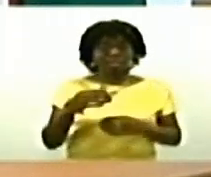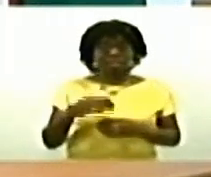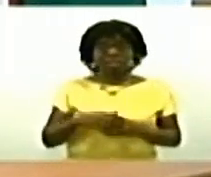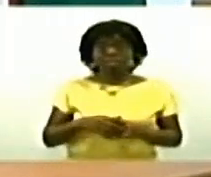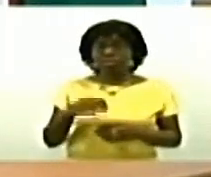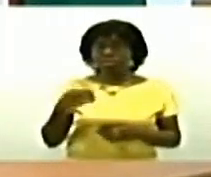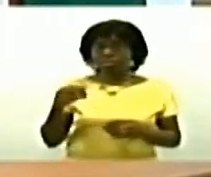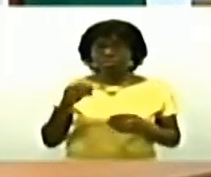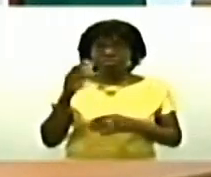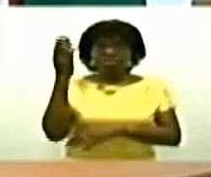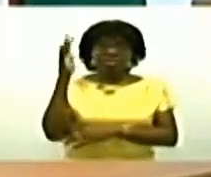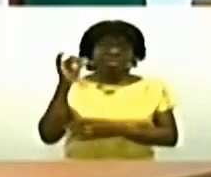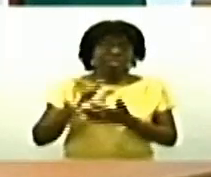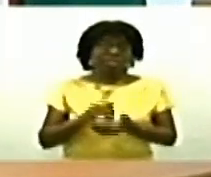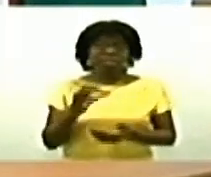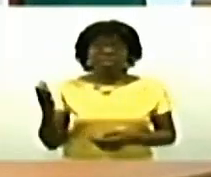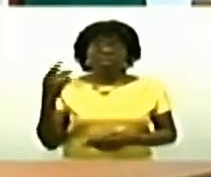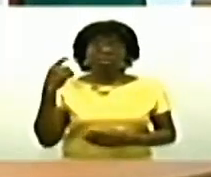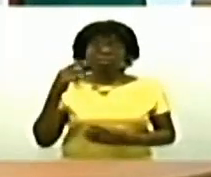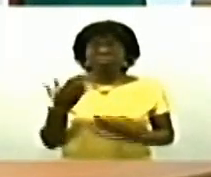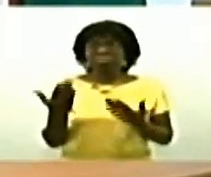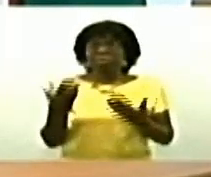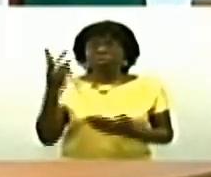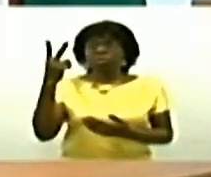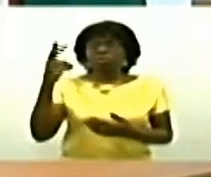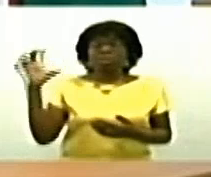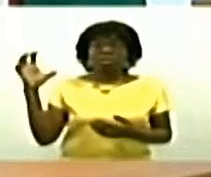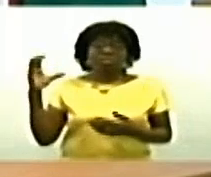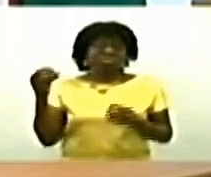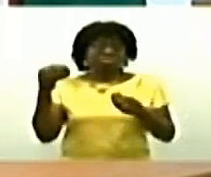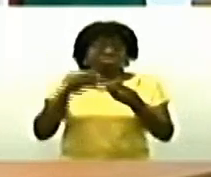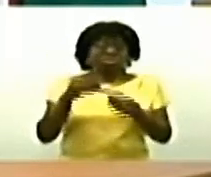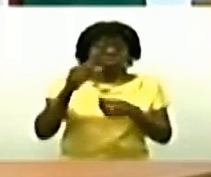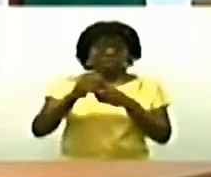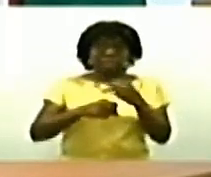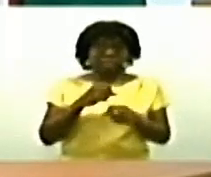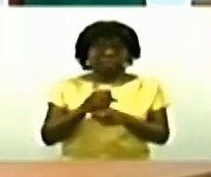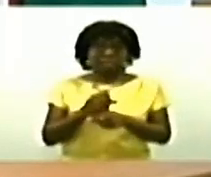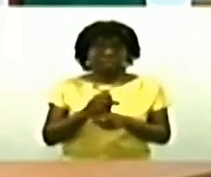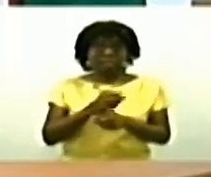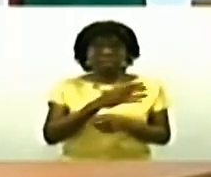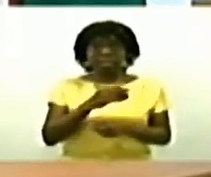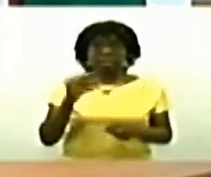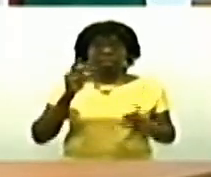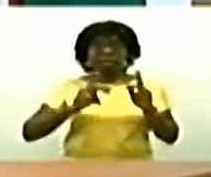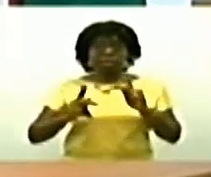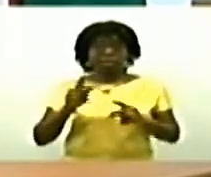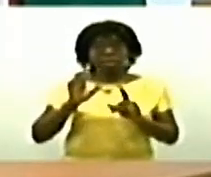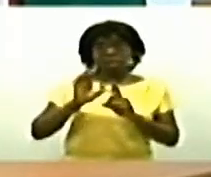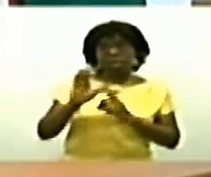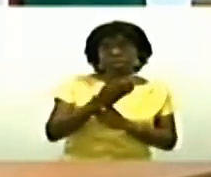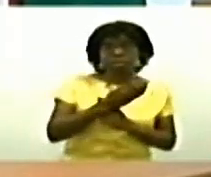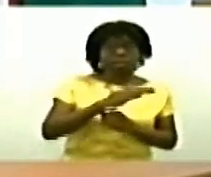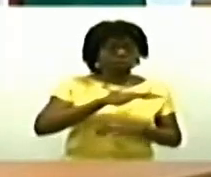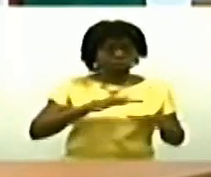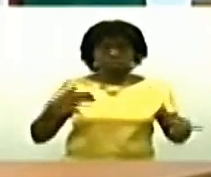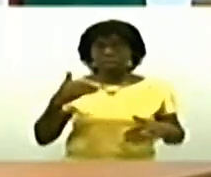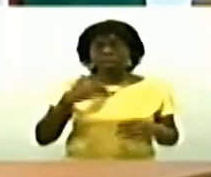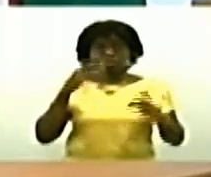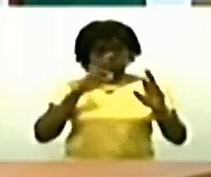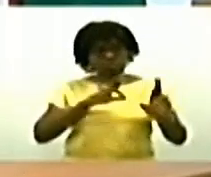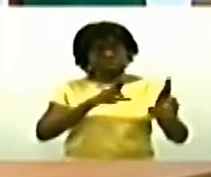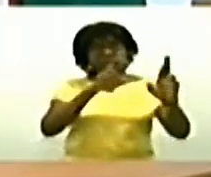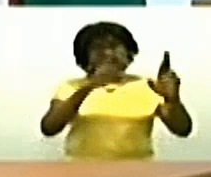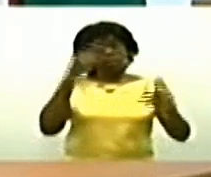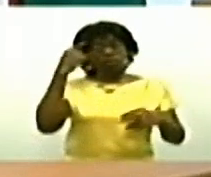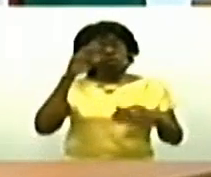Trees that may have been around for the last 200 and something years. Right? And as a people, culturally, we don't have a respect